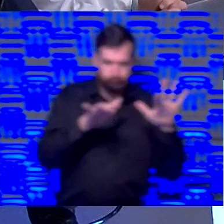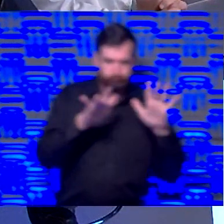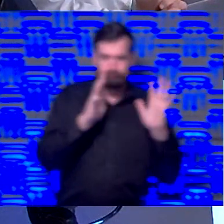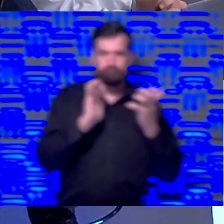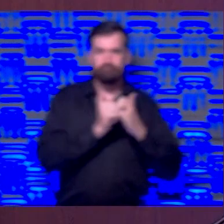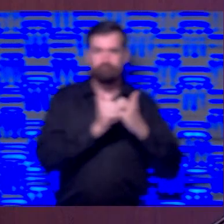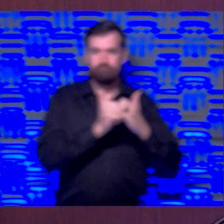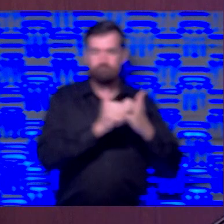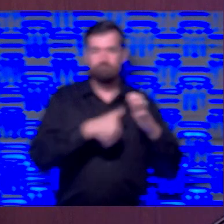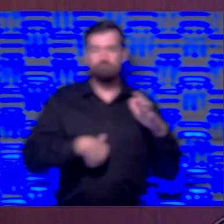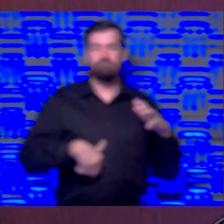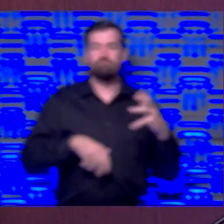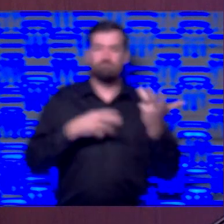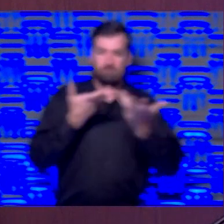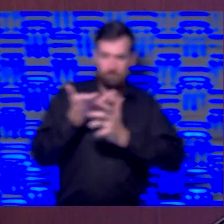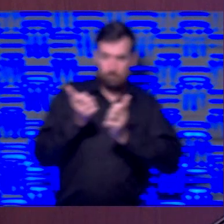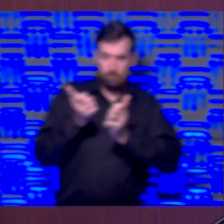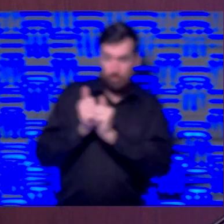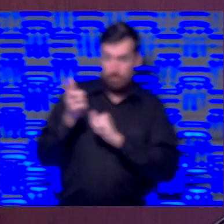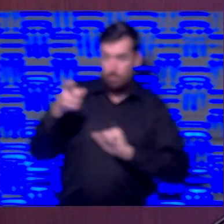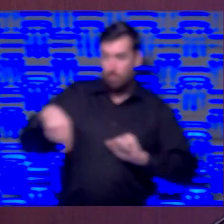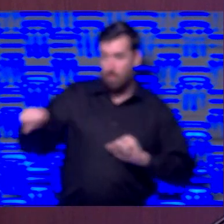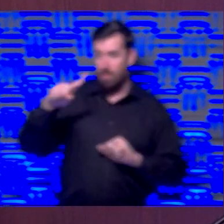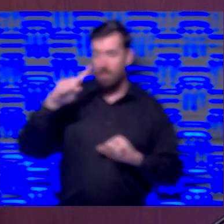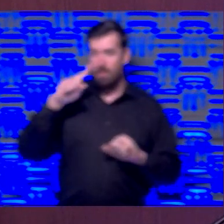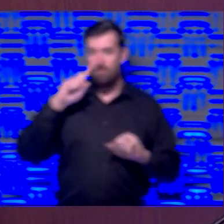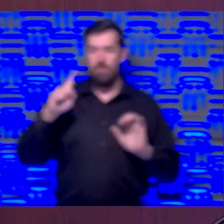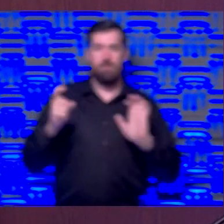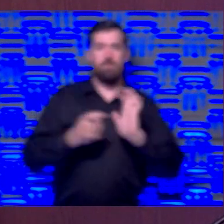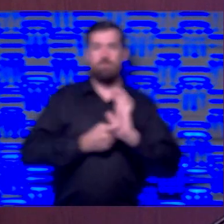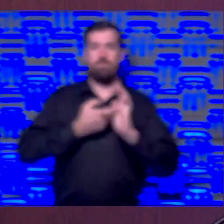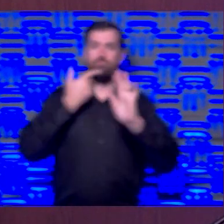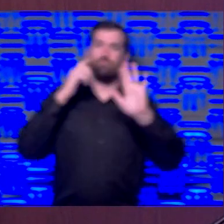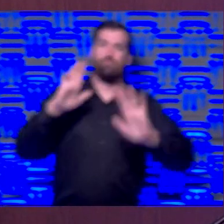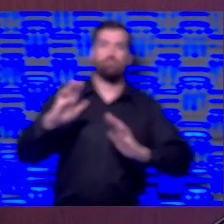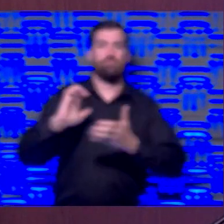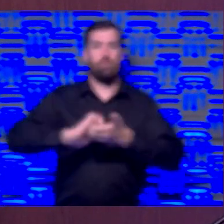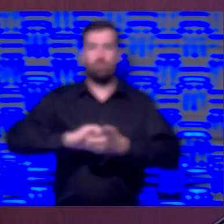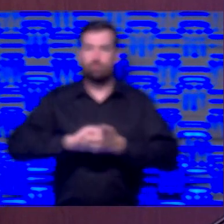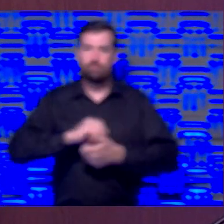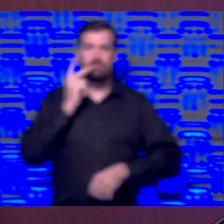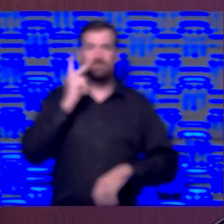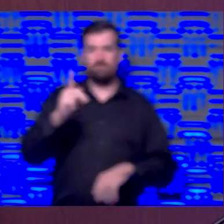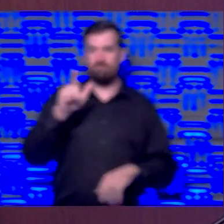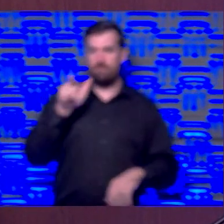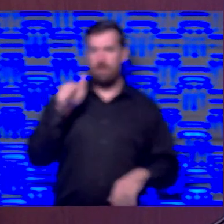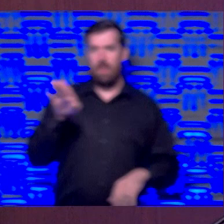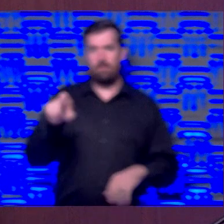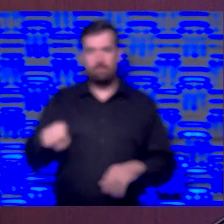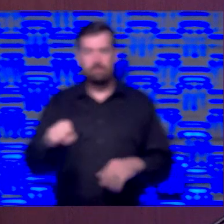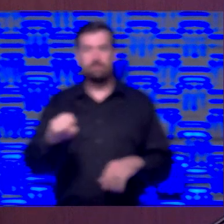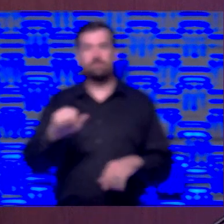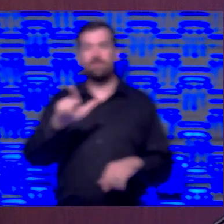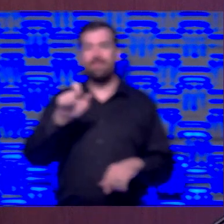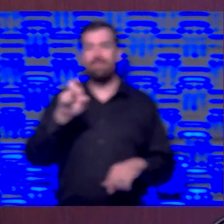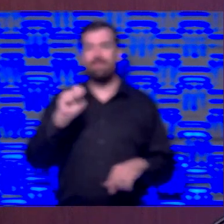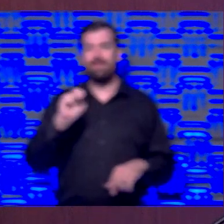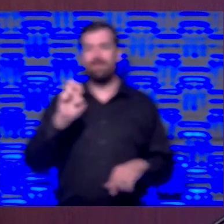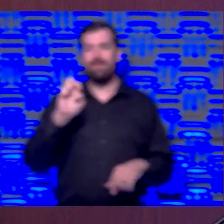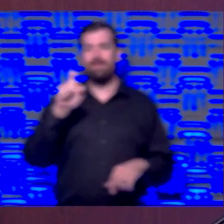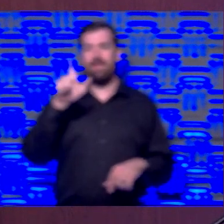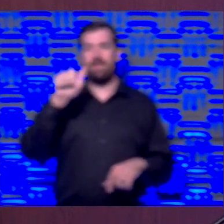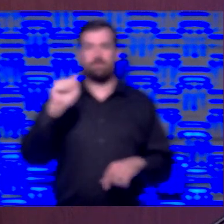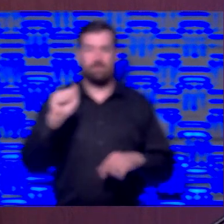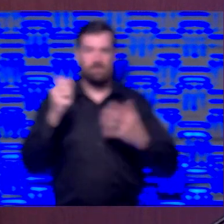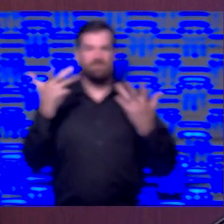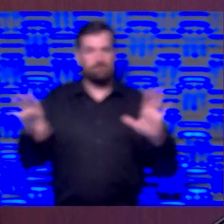but working with you all to identify a great partner in CRL Labs down in Lenexa, who has developed a